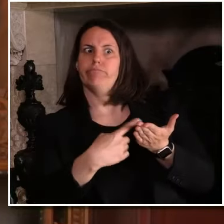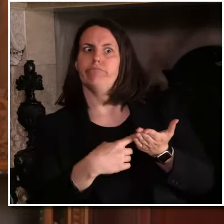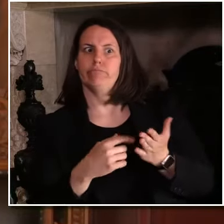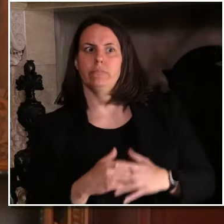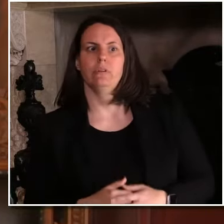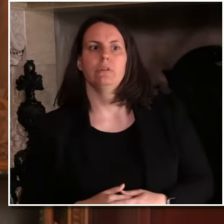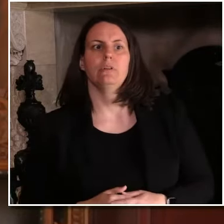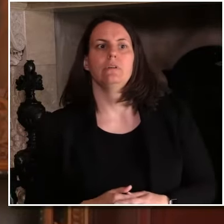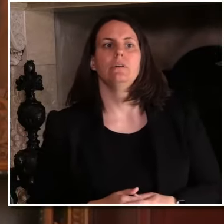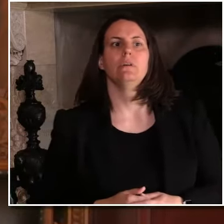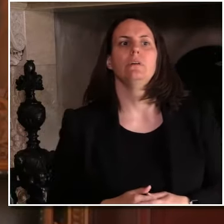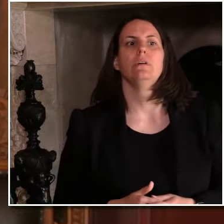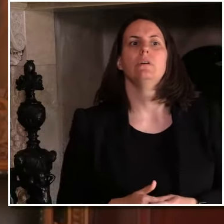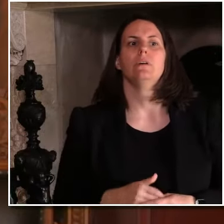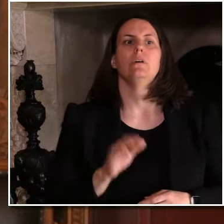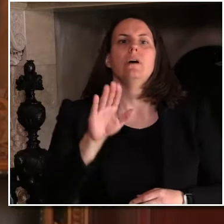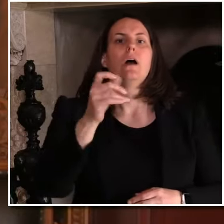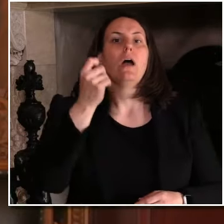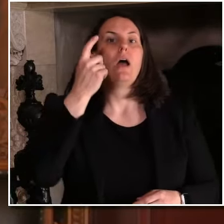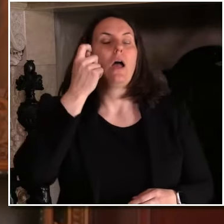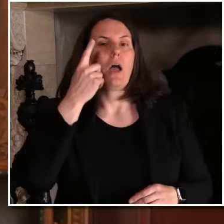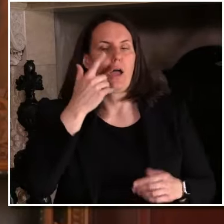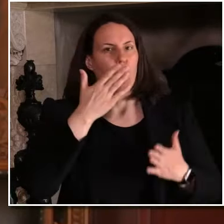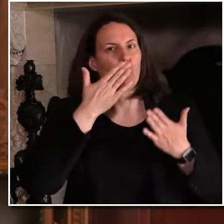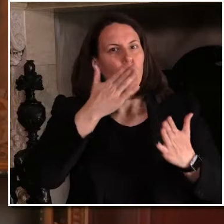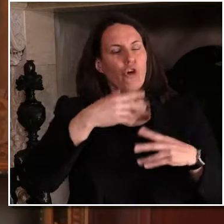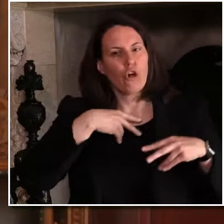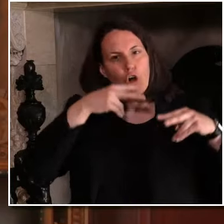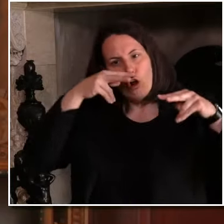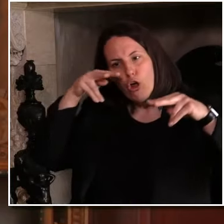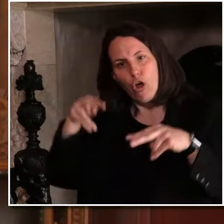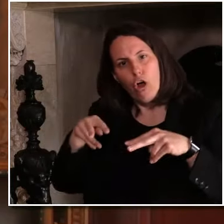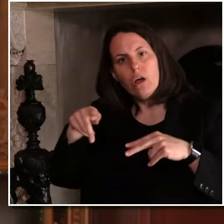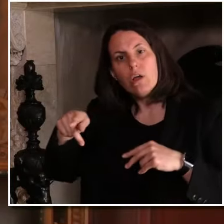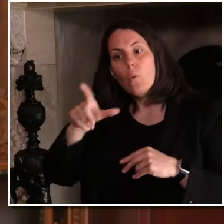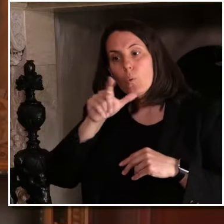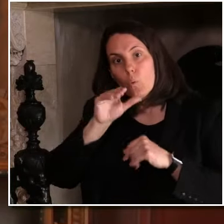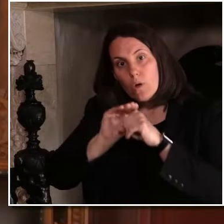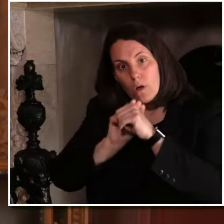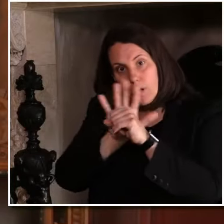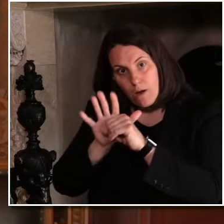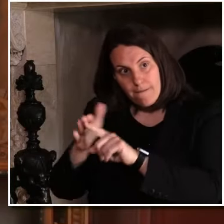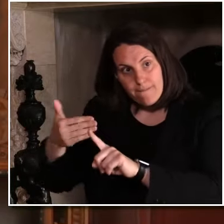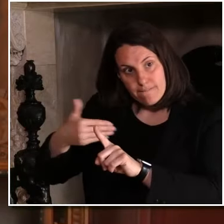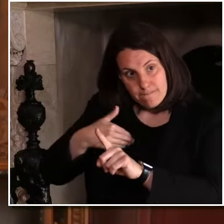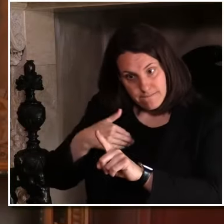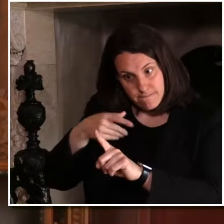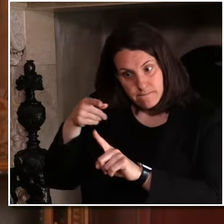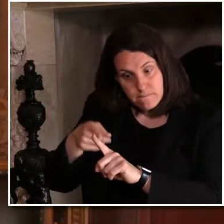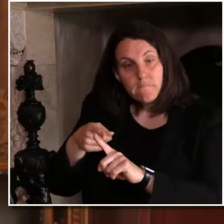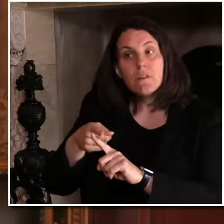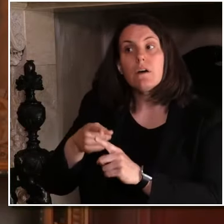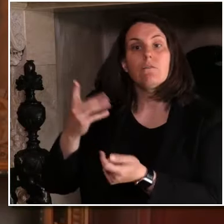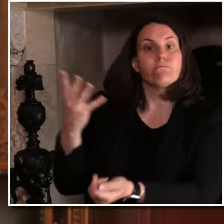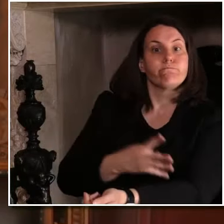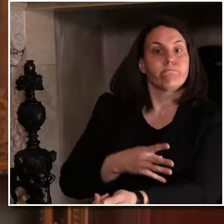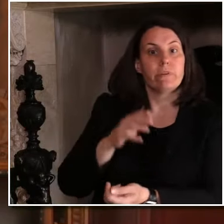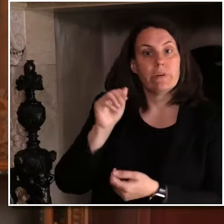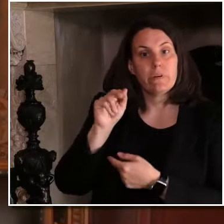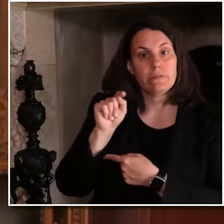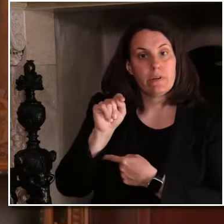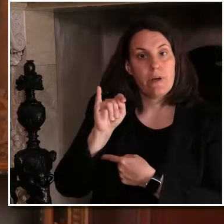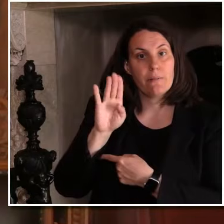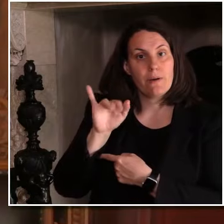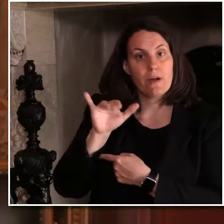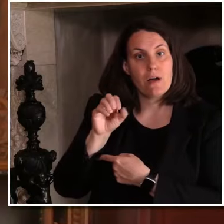been infected with antibody tests. The science is catching up to the promise. As of right now, there's a large number